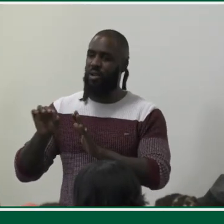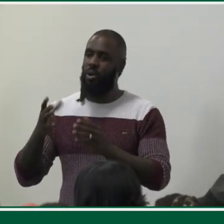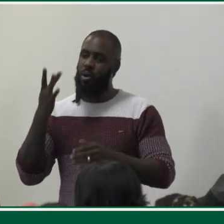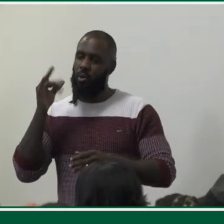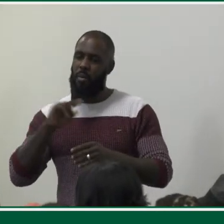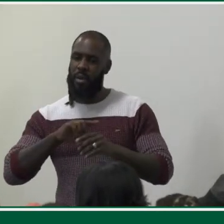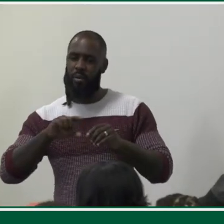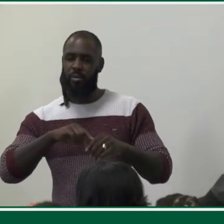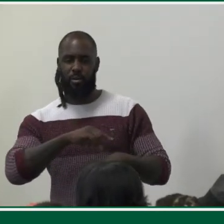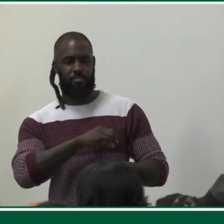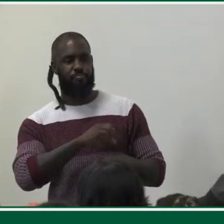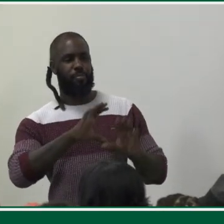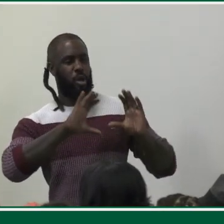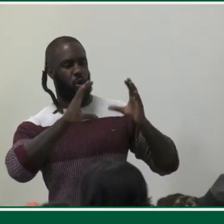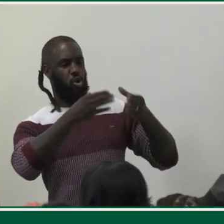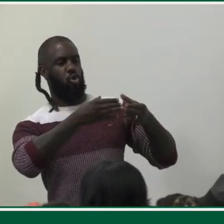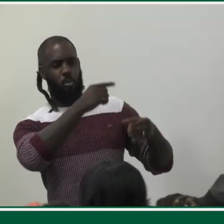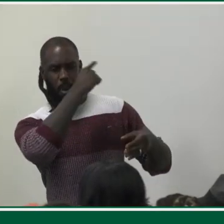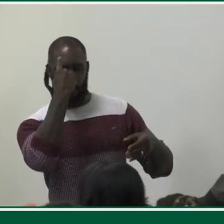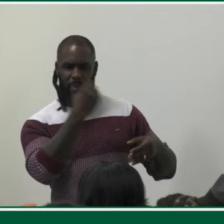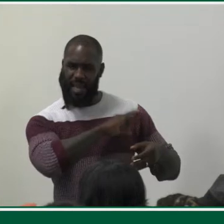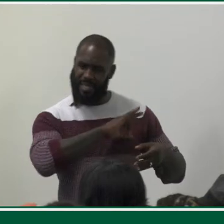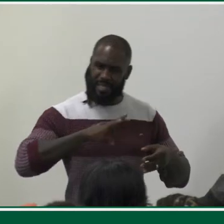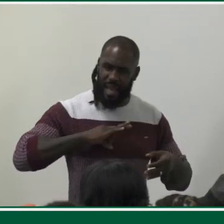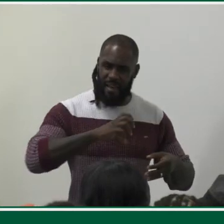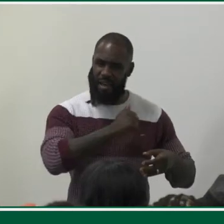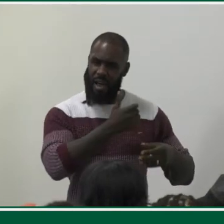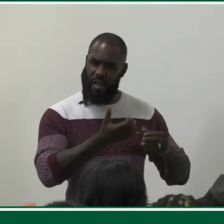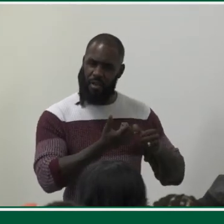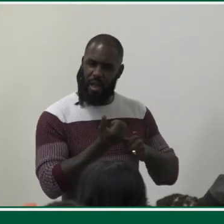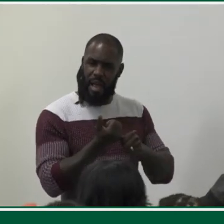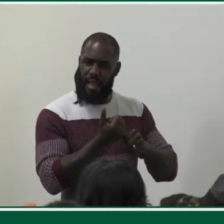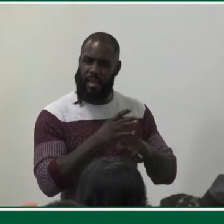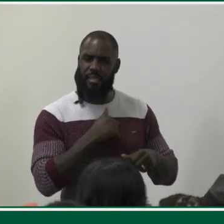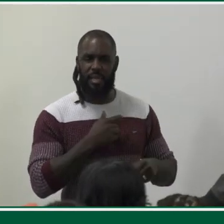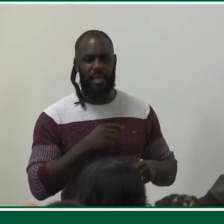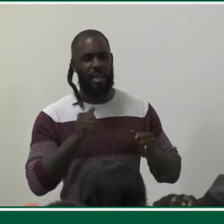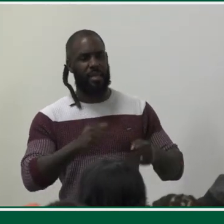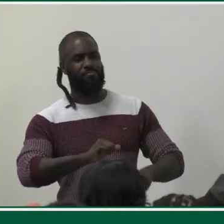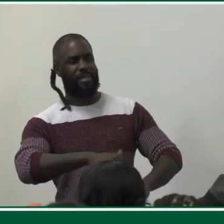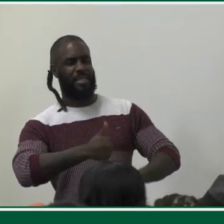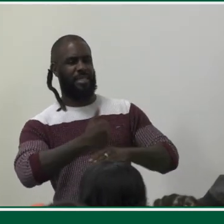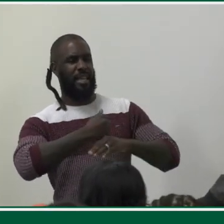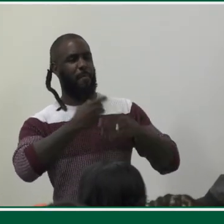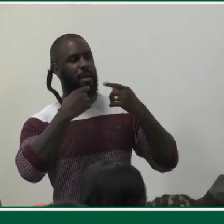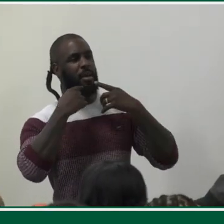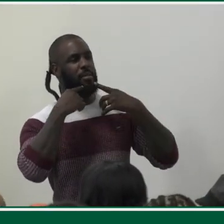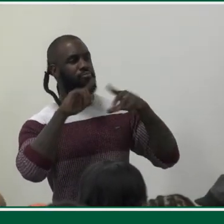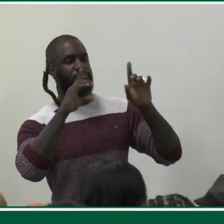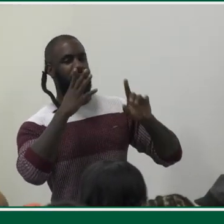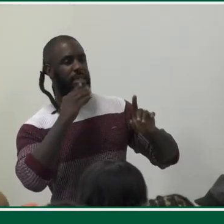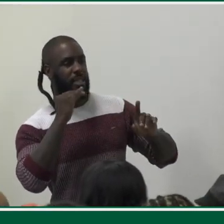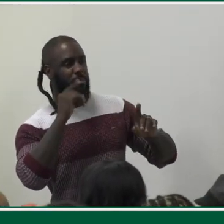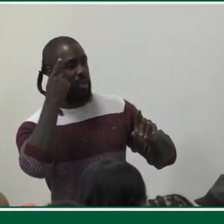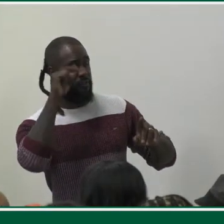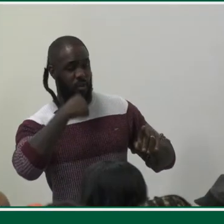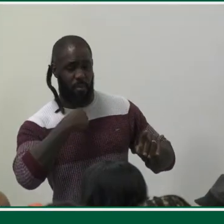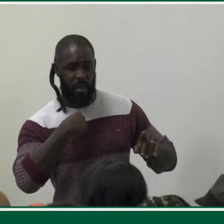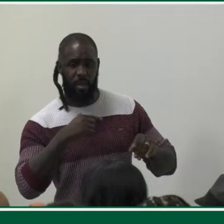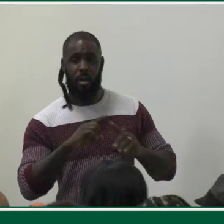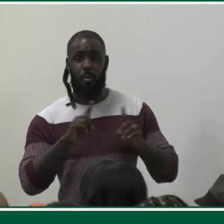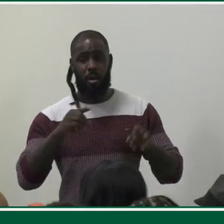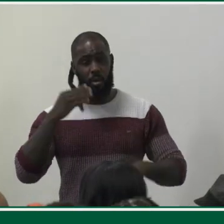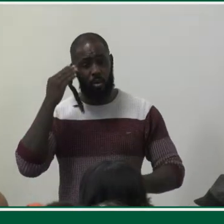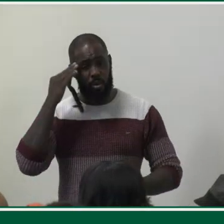group of Black faculty and Black staff and some allies who created an experience for myself and for others. But we also know